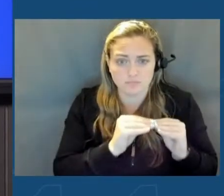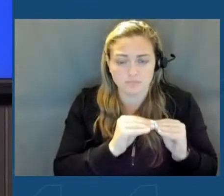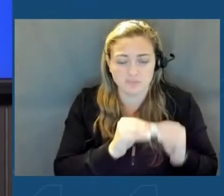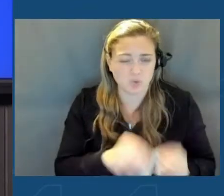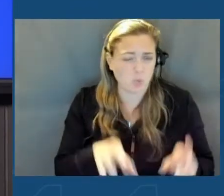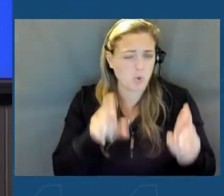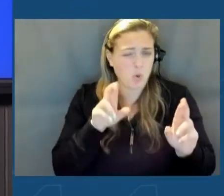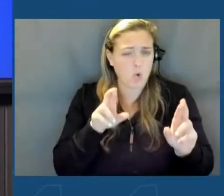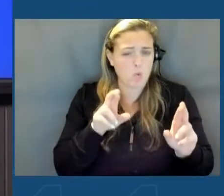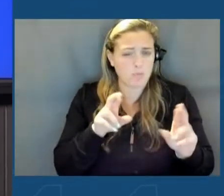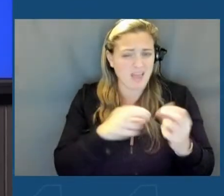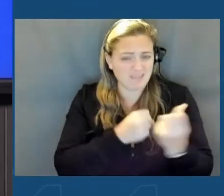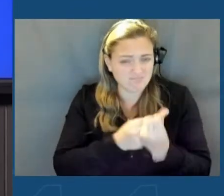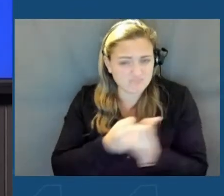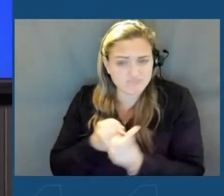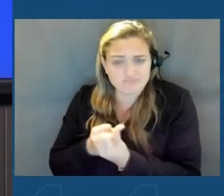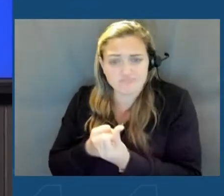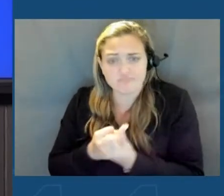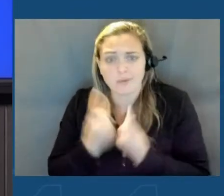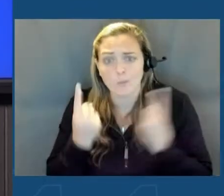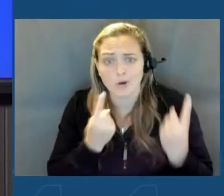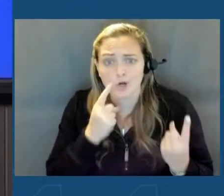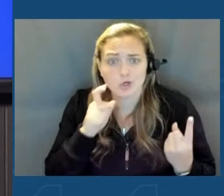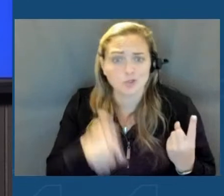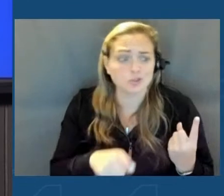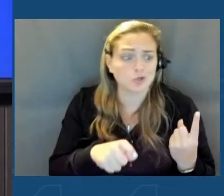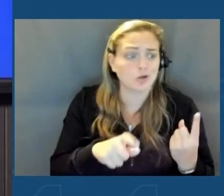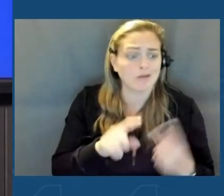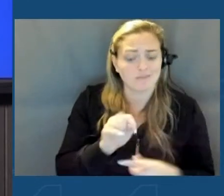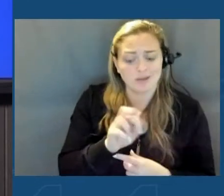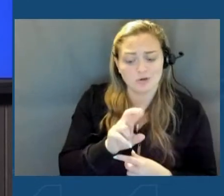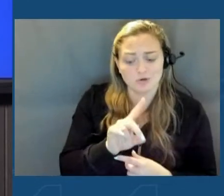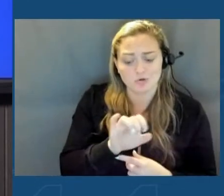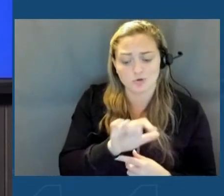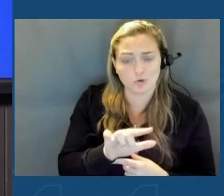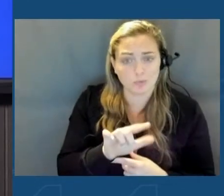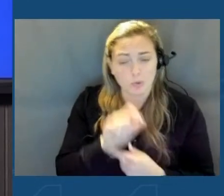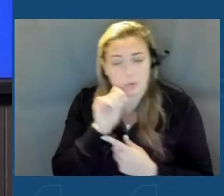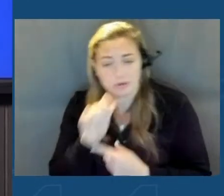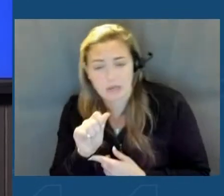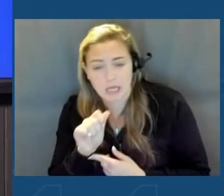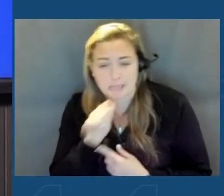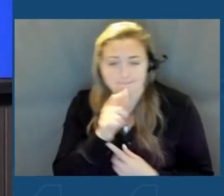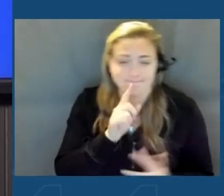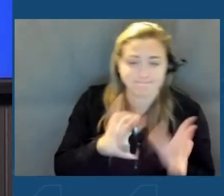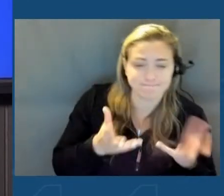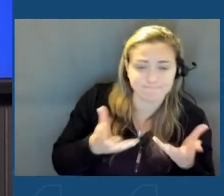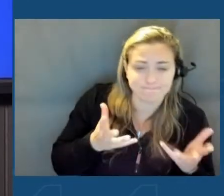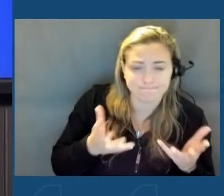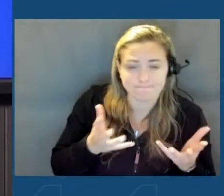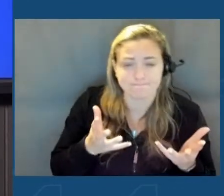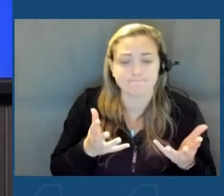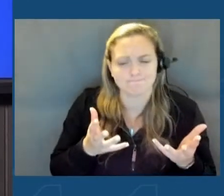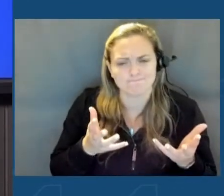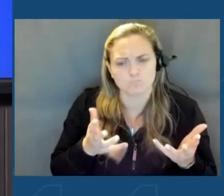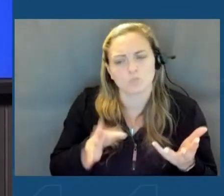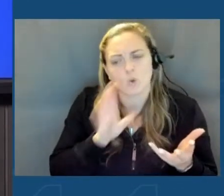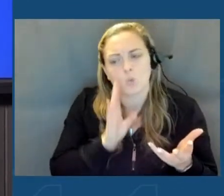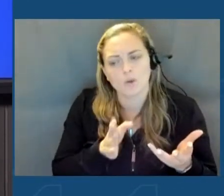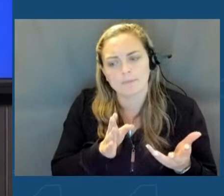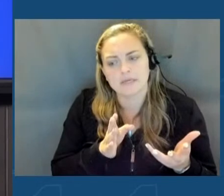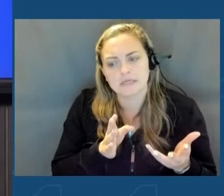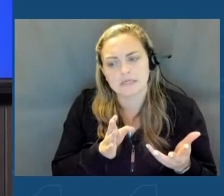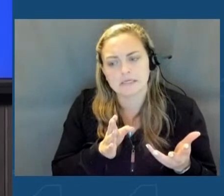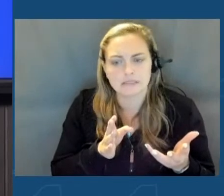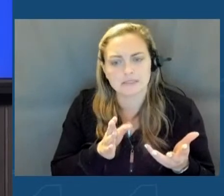anybody who wonders about whether they should receive the intradermal injection. It will be, you know,